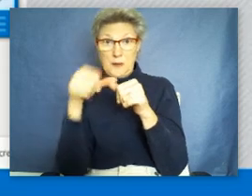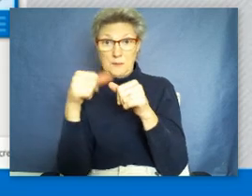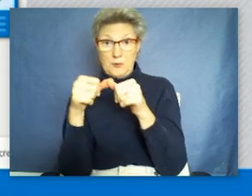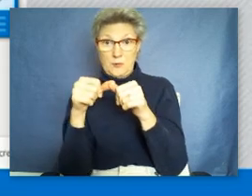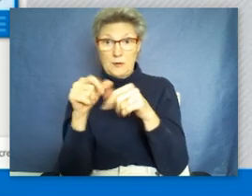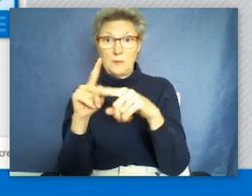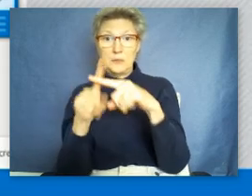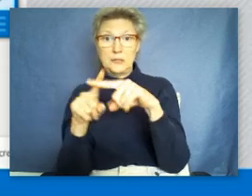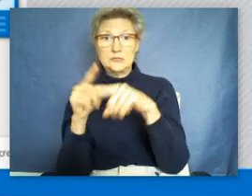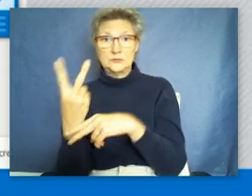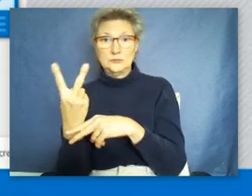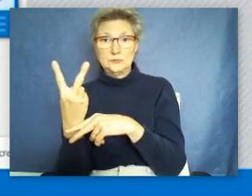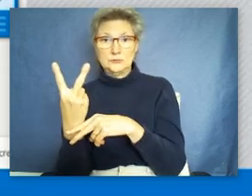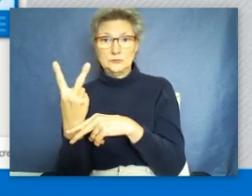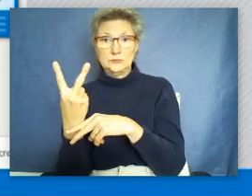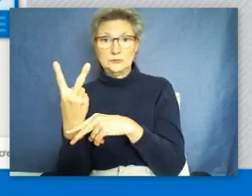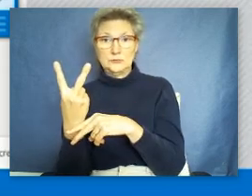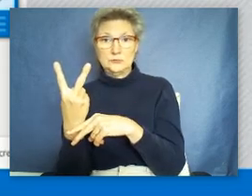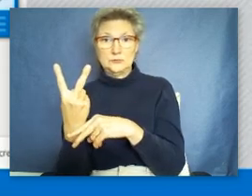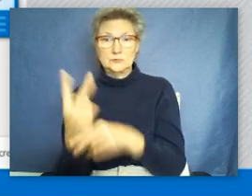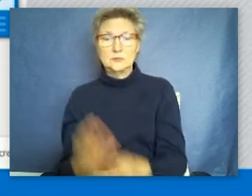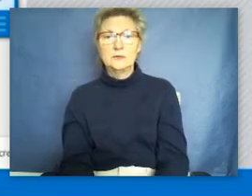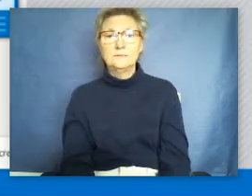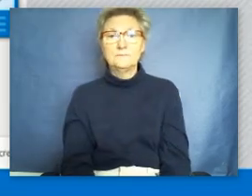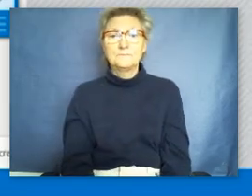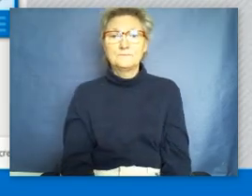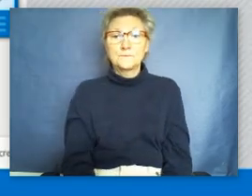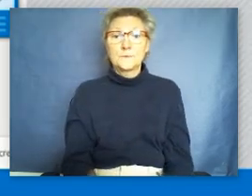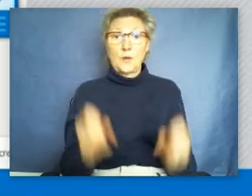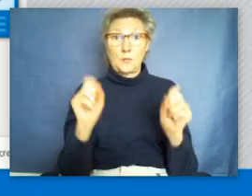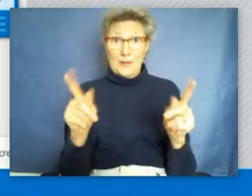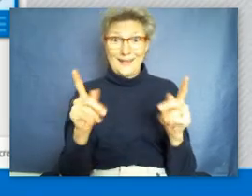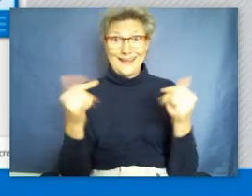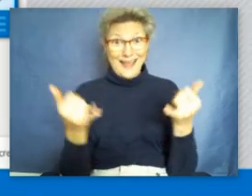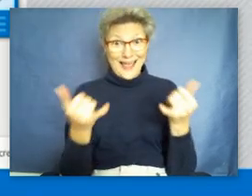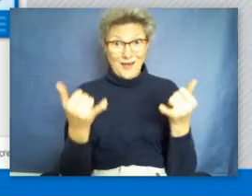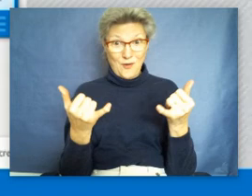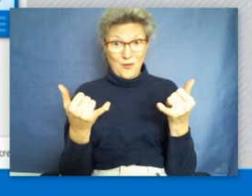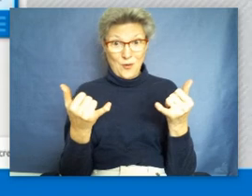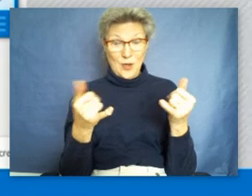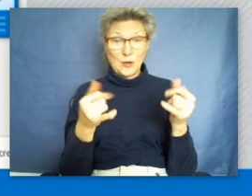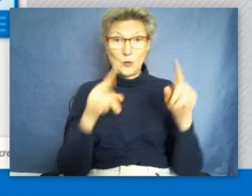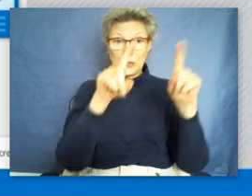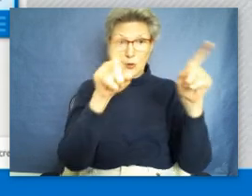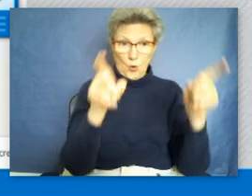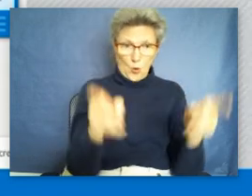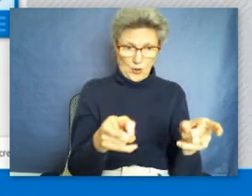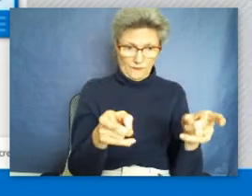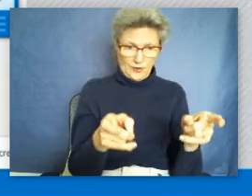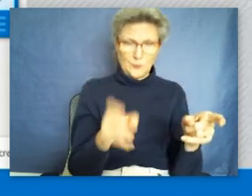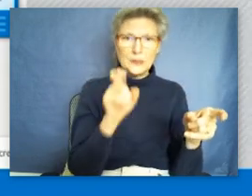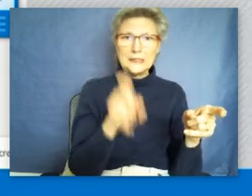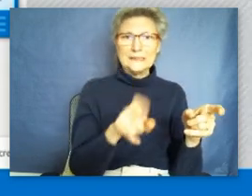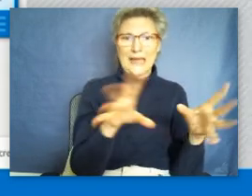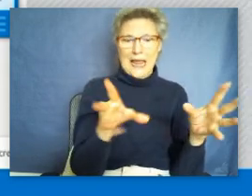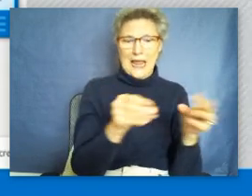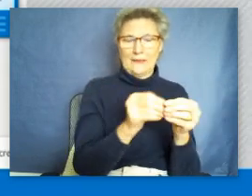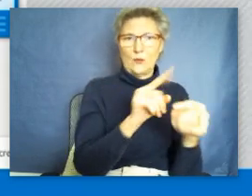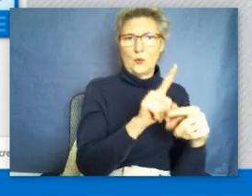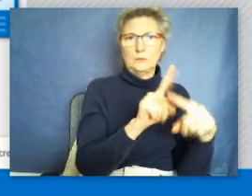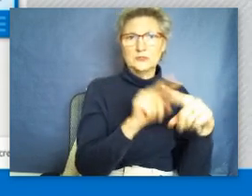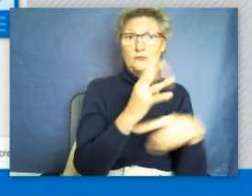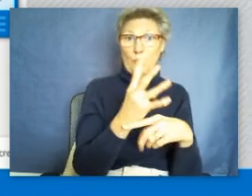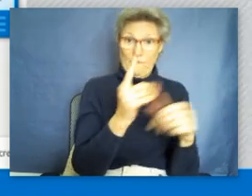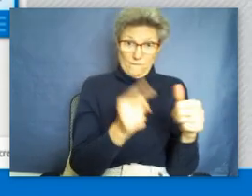about adding our 2. Okay, now according to order of operations, we know we need to add our 1